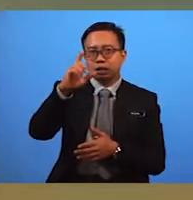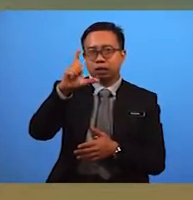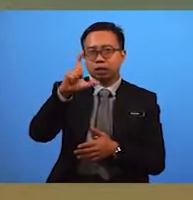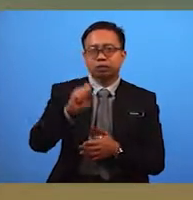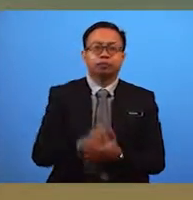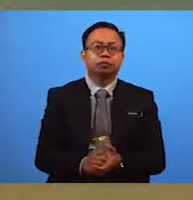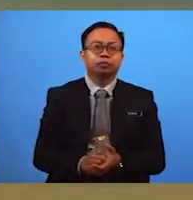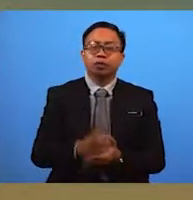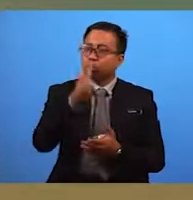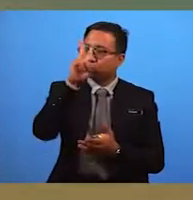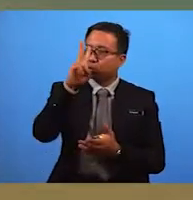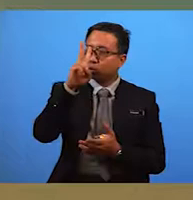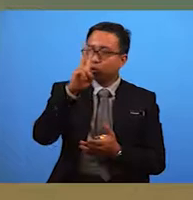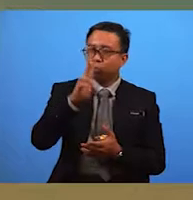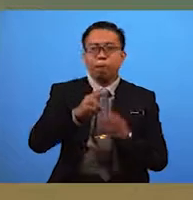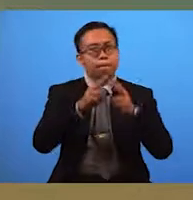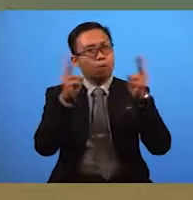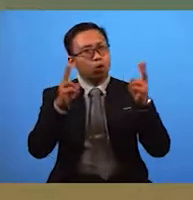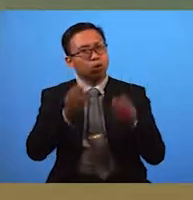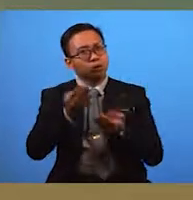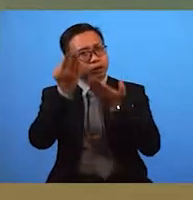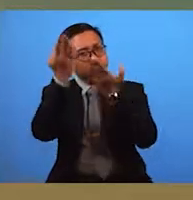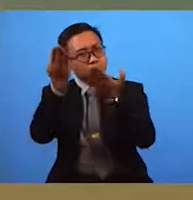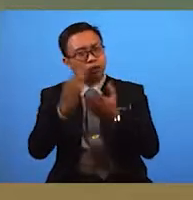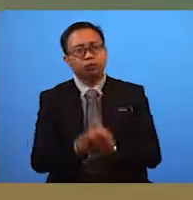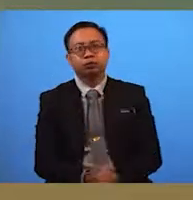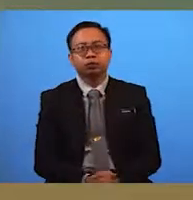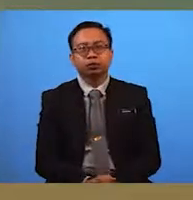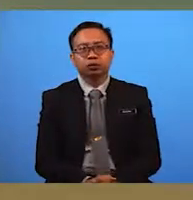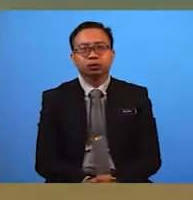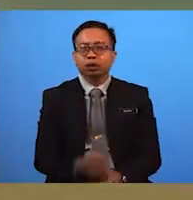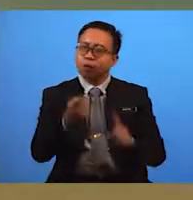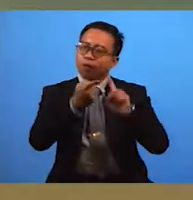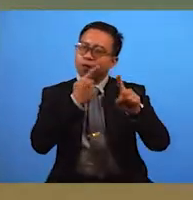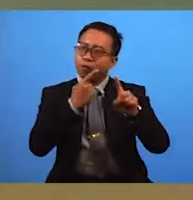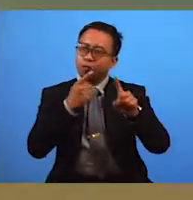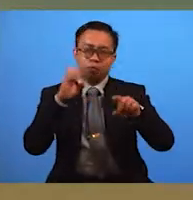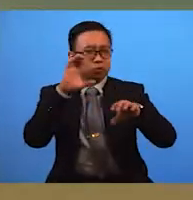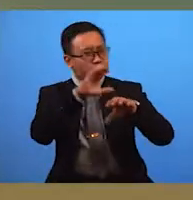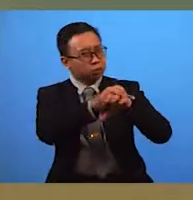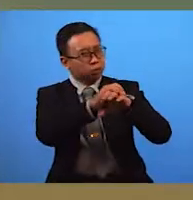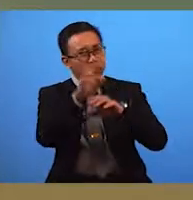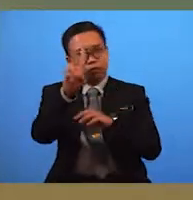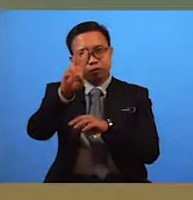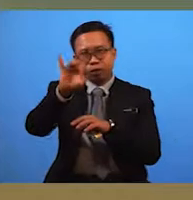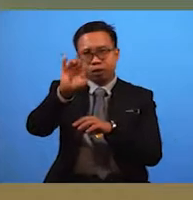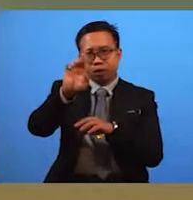2 more suggestions on how one can protect oneself from being infected by the virus.